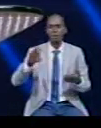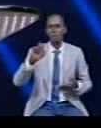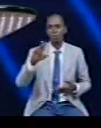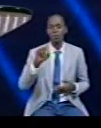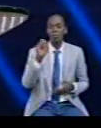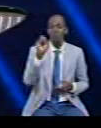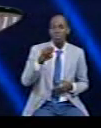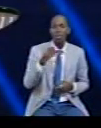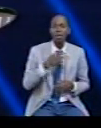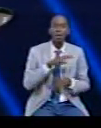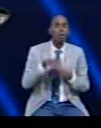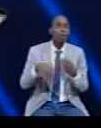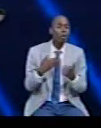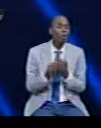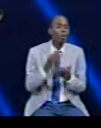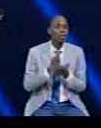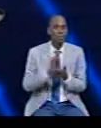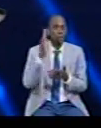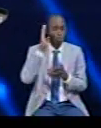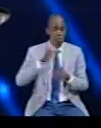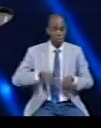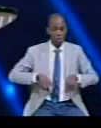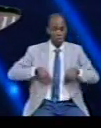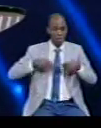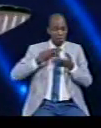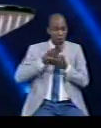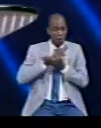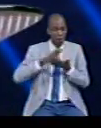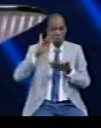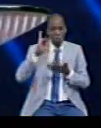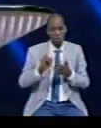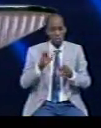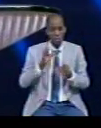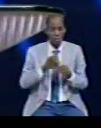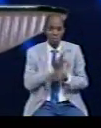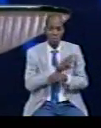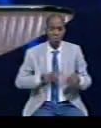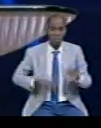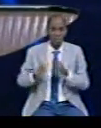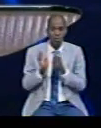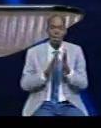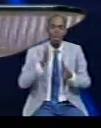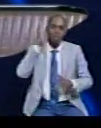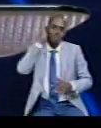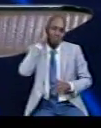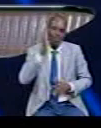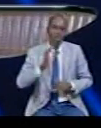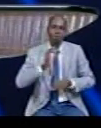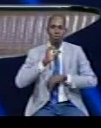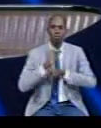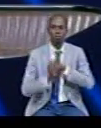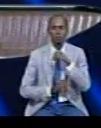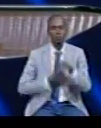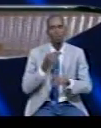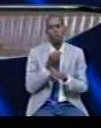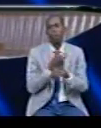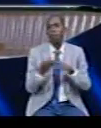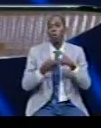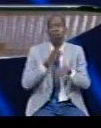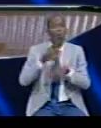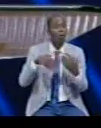and all that will live godly in Christ Jesus shall suffer persecution,